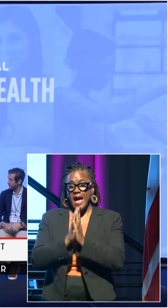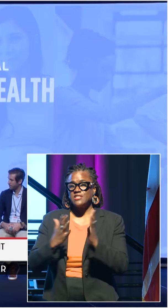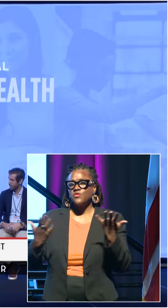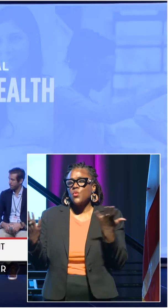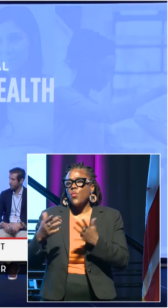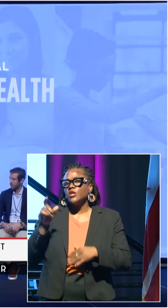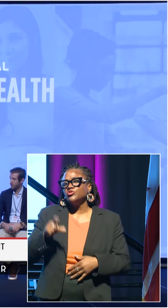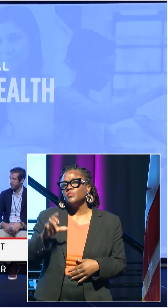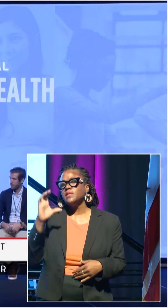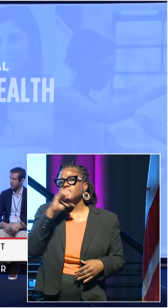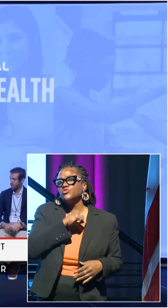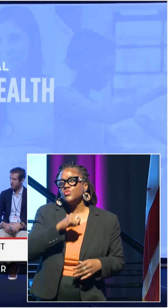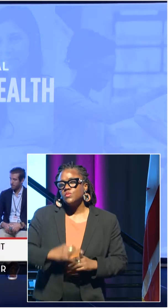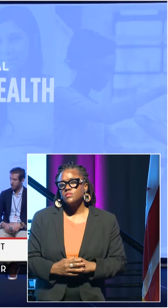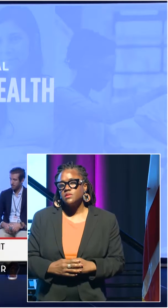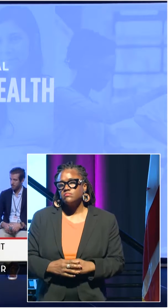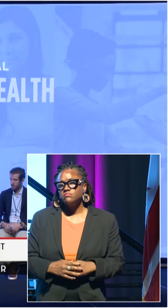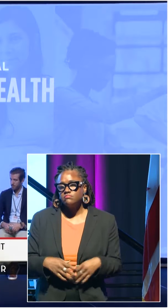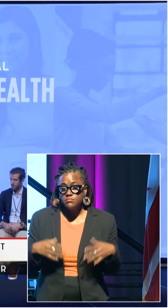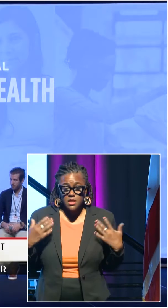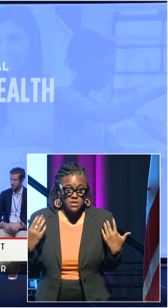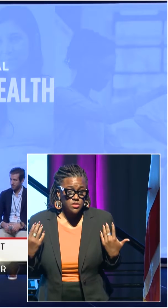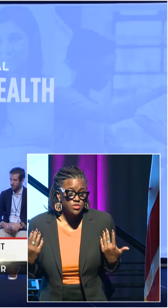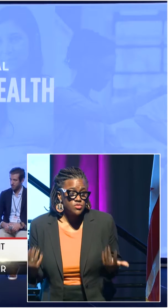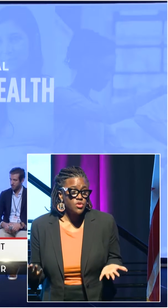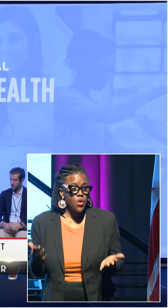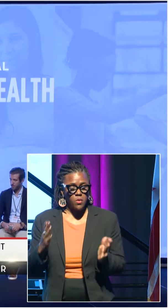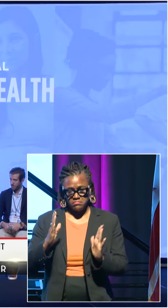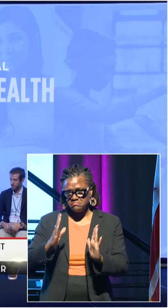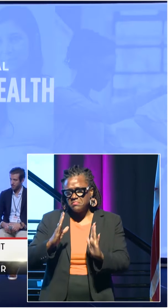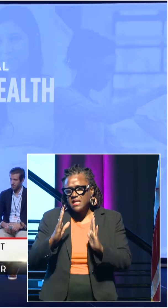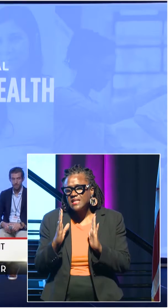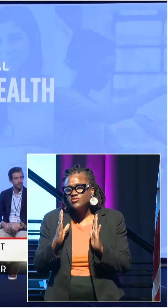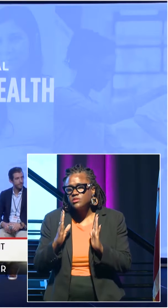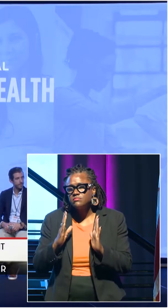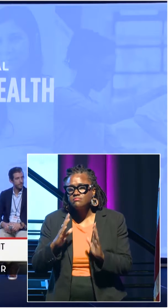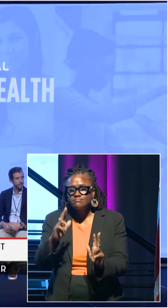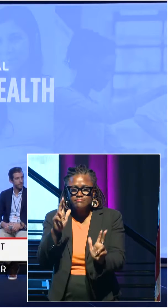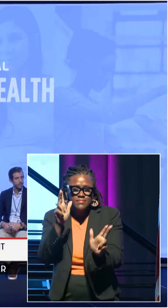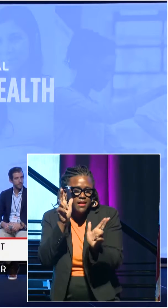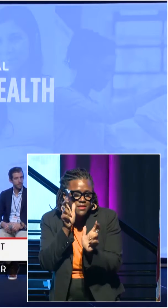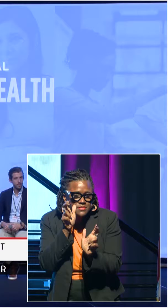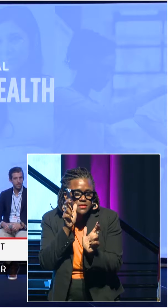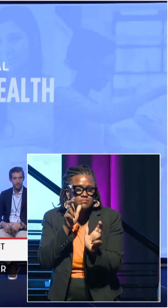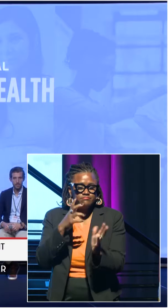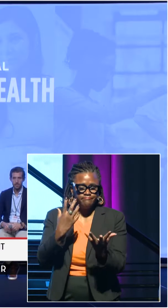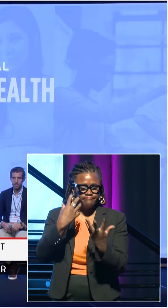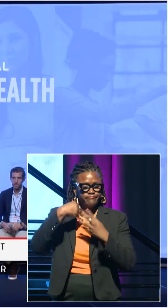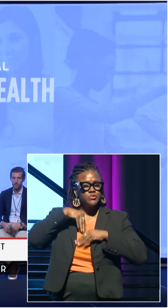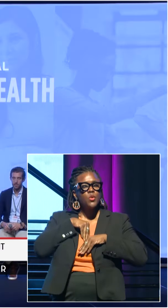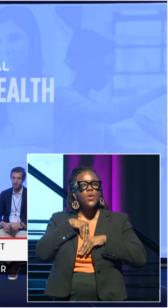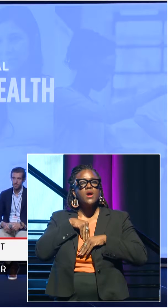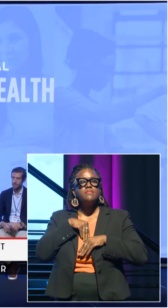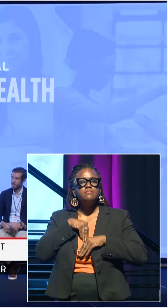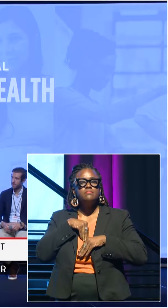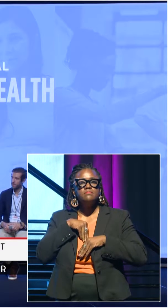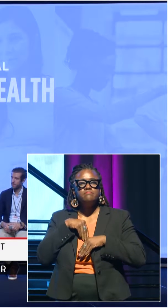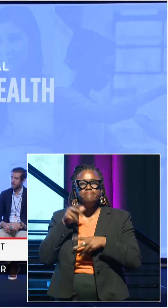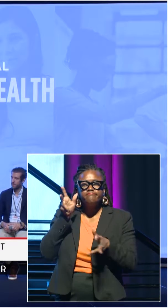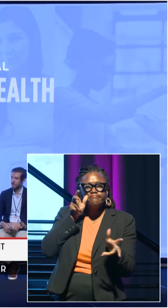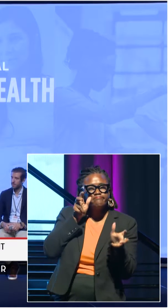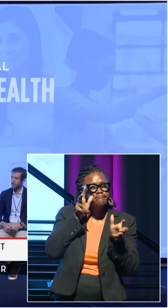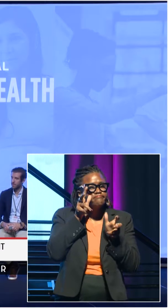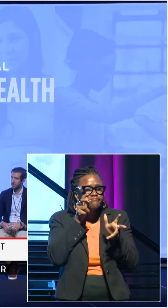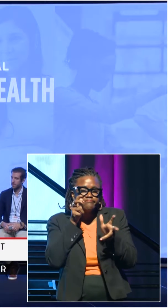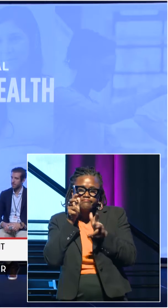assumed. So pay attention, listen, absorb, get the information